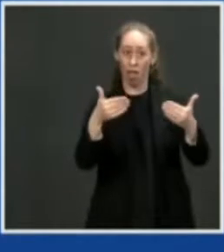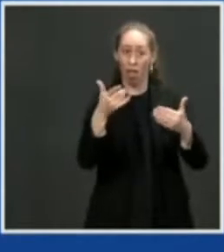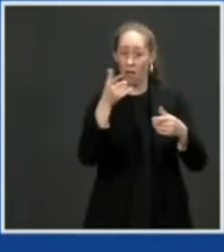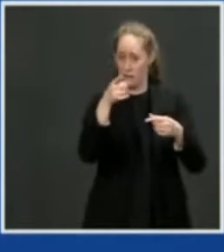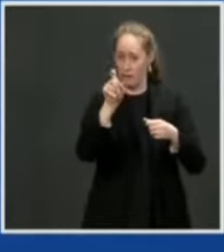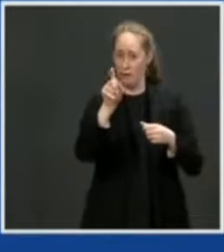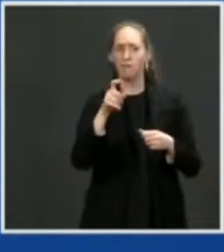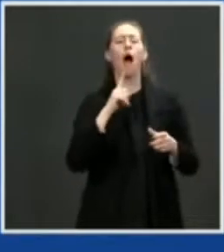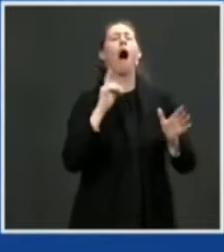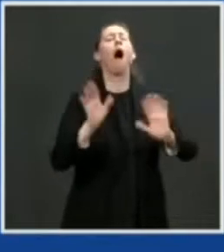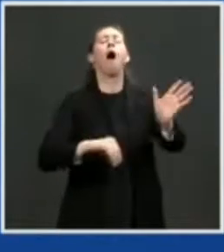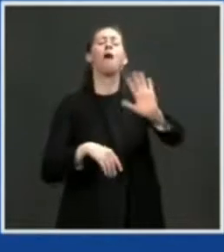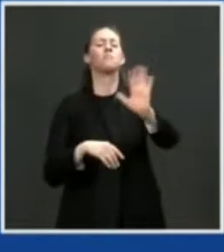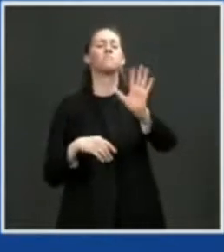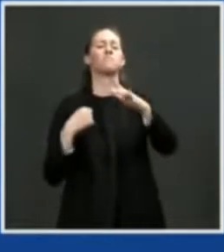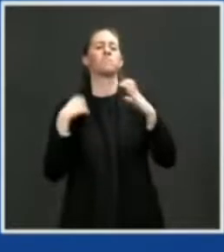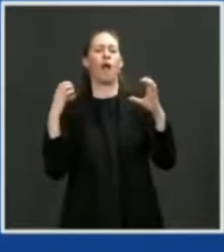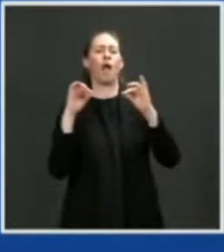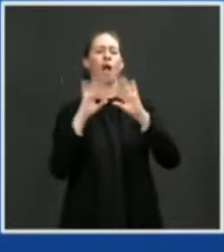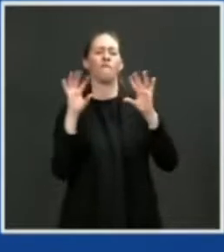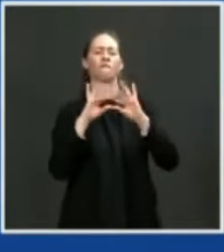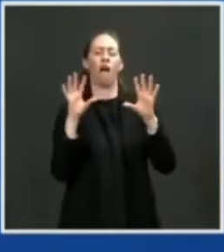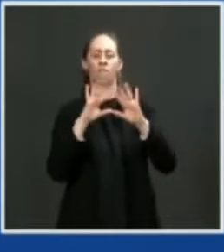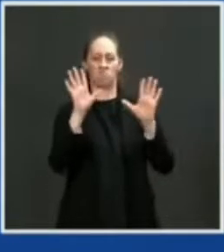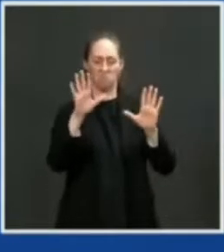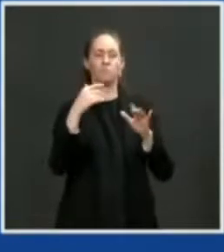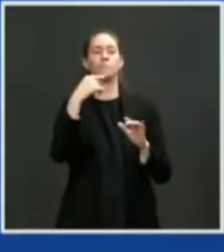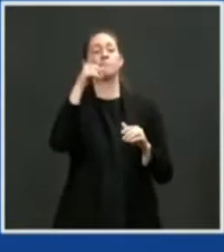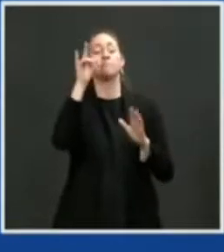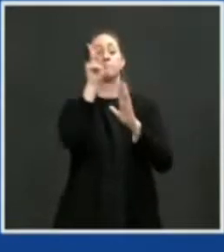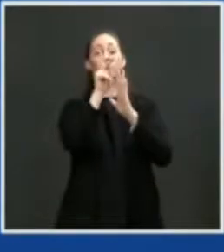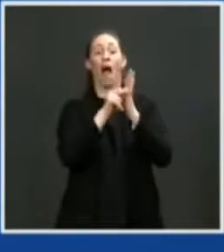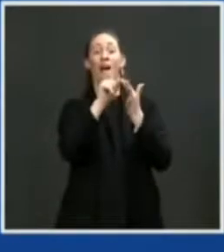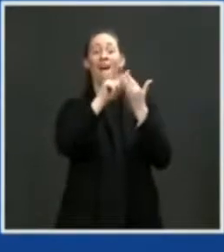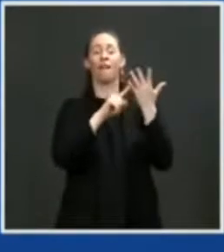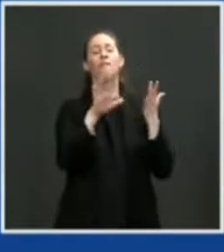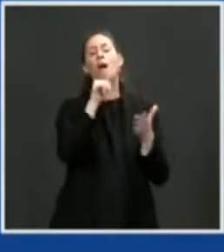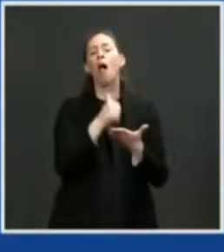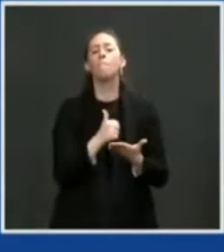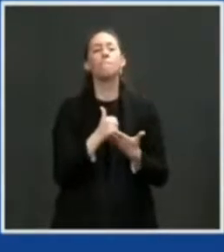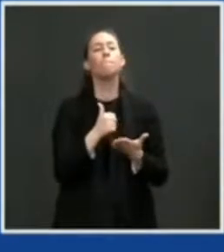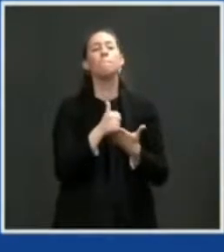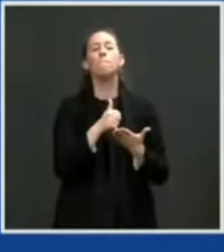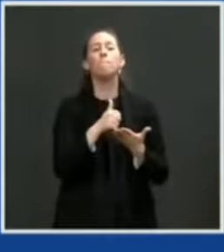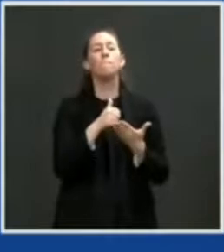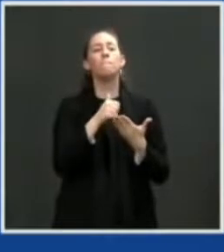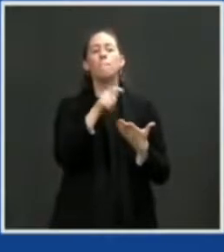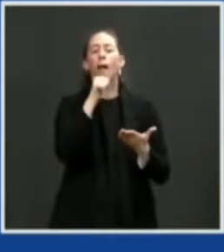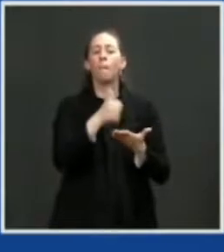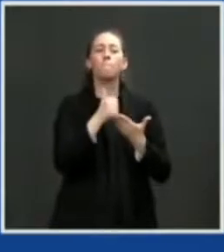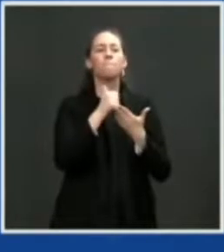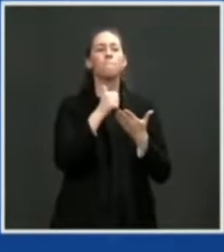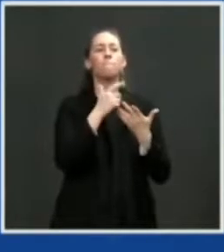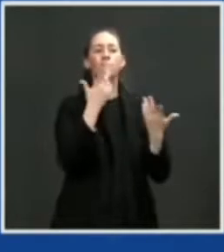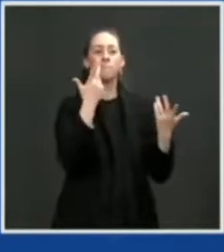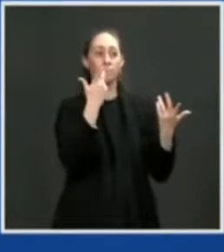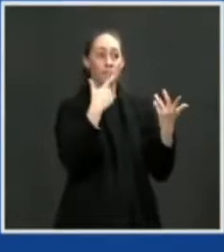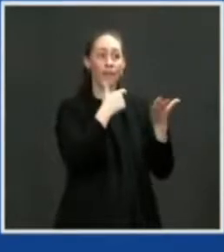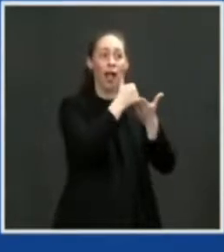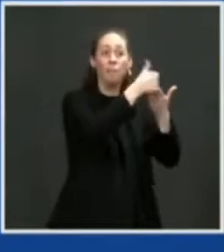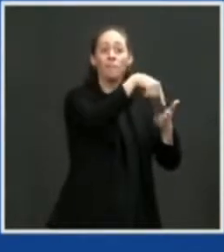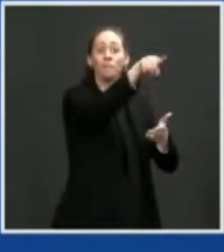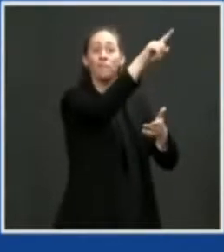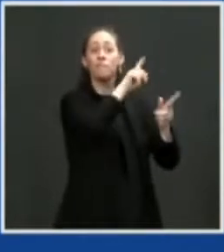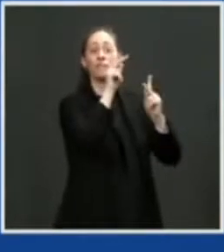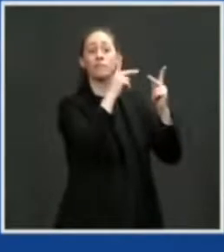slow none of down. them. Orange None of man them. bad. And there's many people coming. So And many people. Rolling back the policies of separating